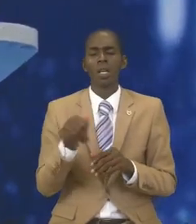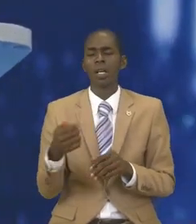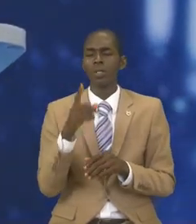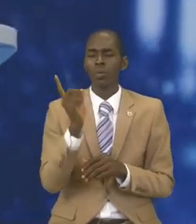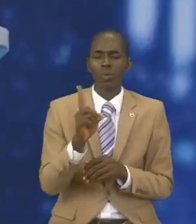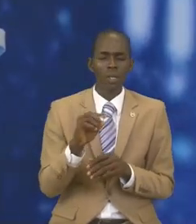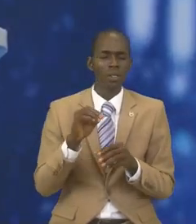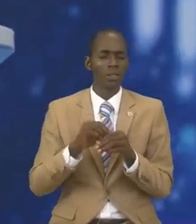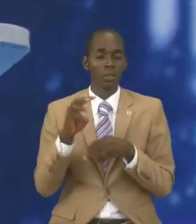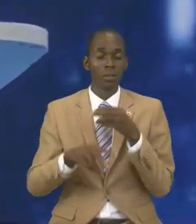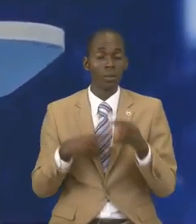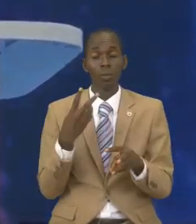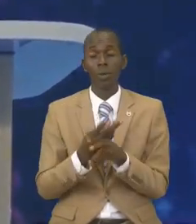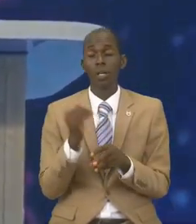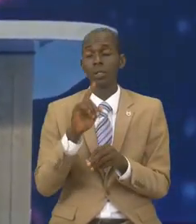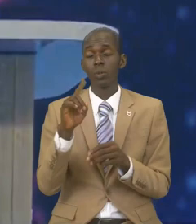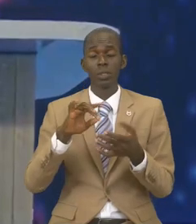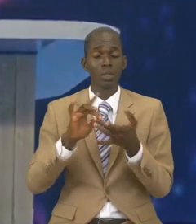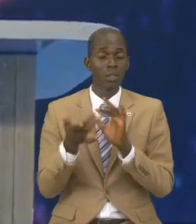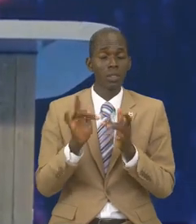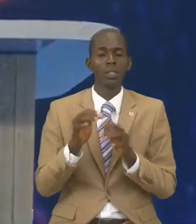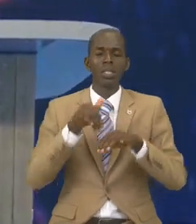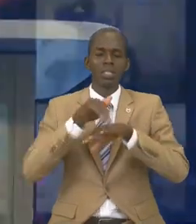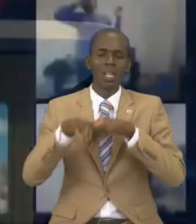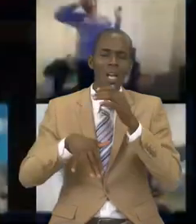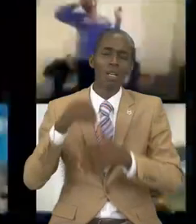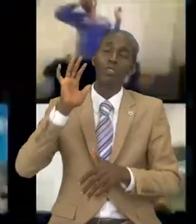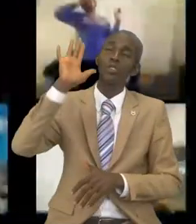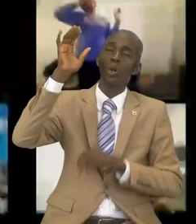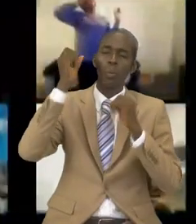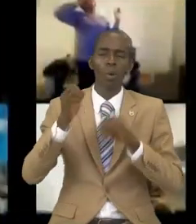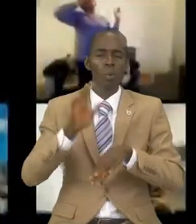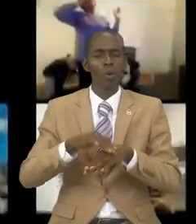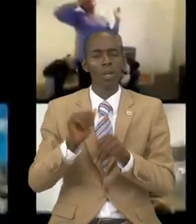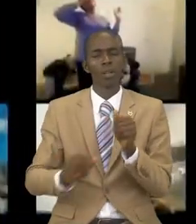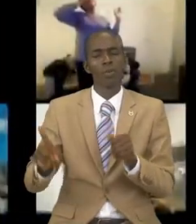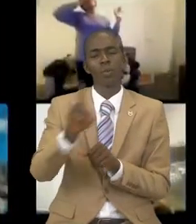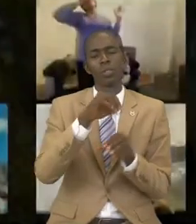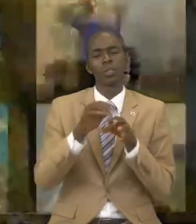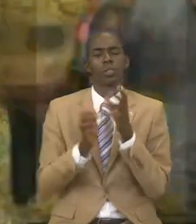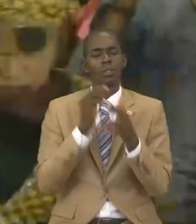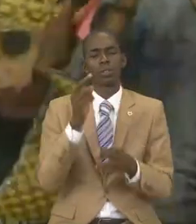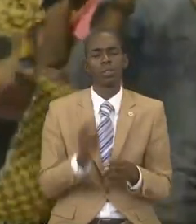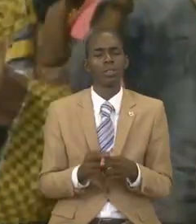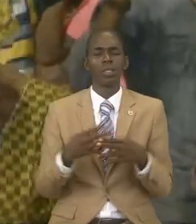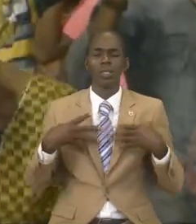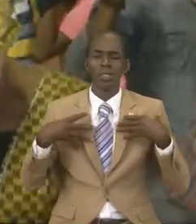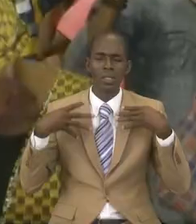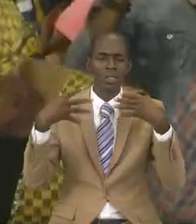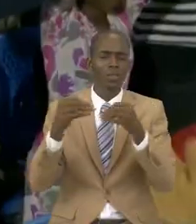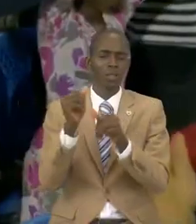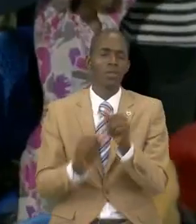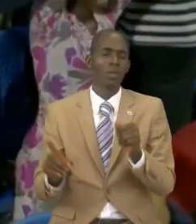online, anywhere, send forth your power upon everyone. Heal